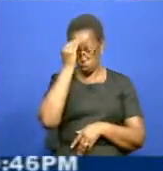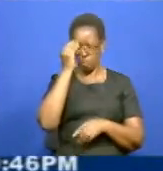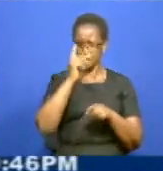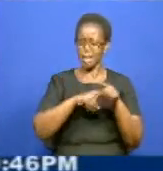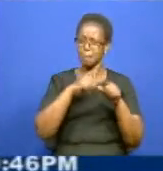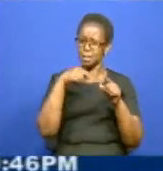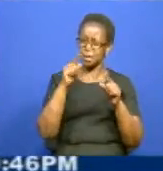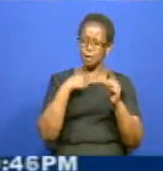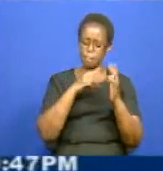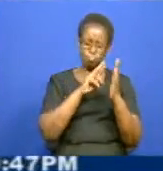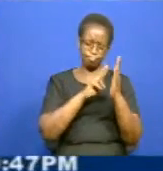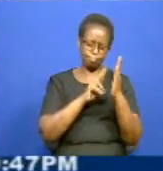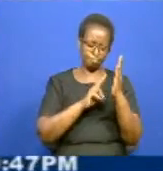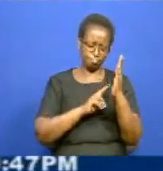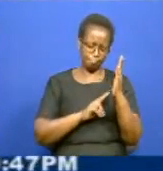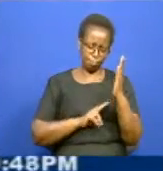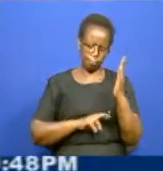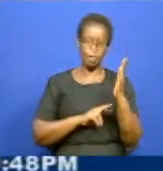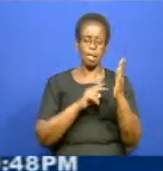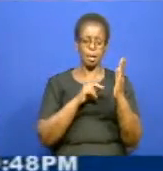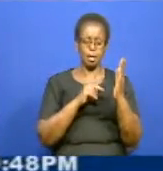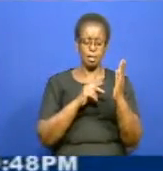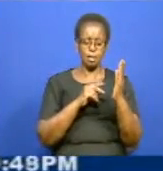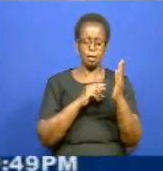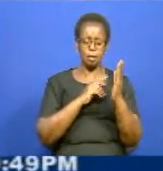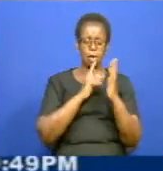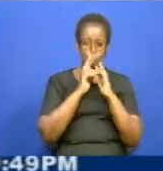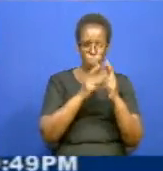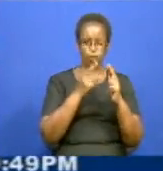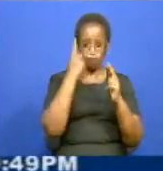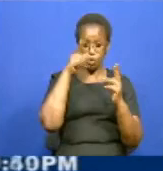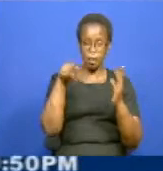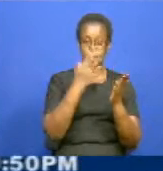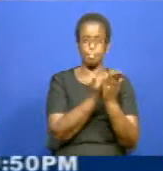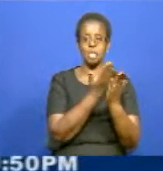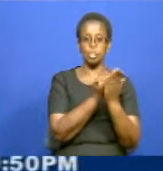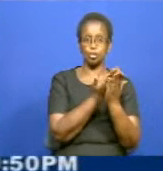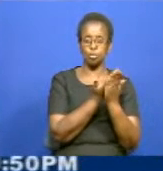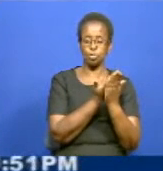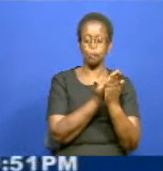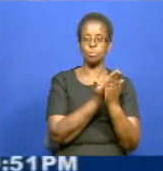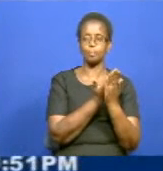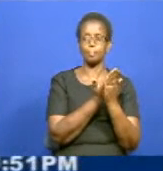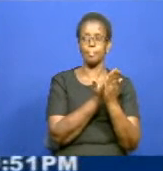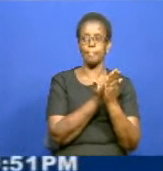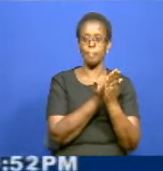verdict on the petition. But Mr. Speaker, what comes out